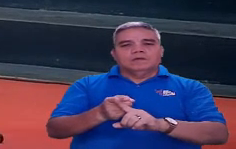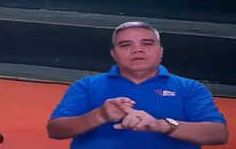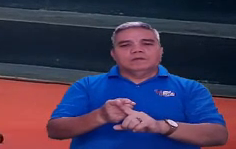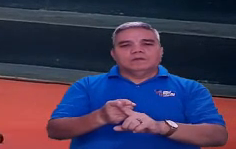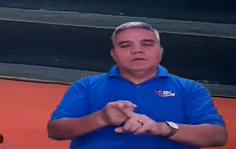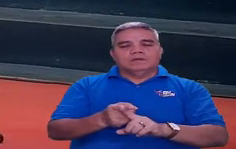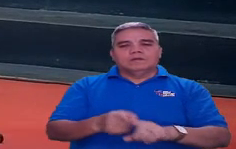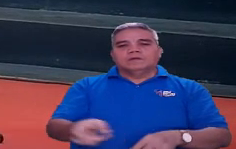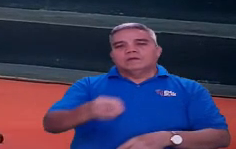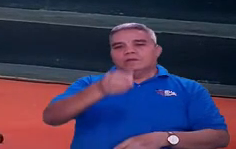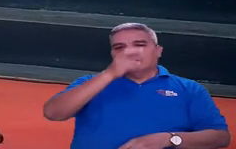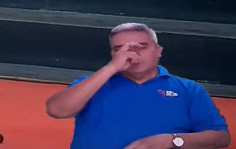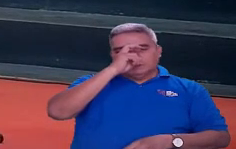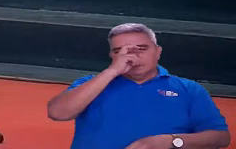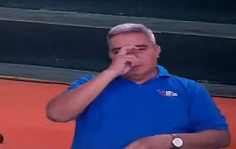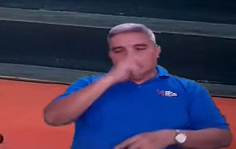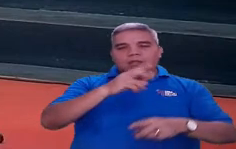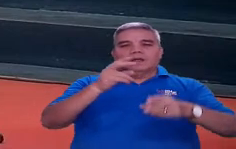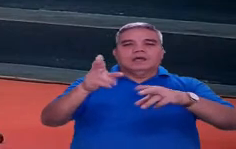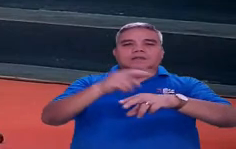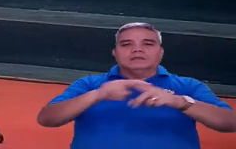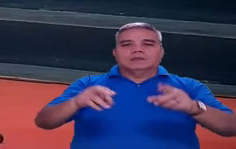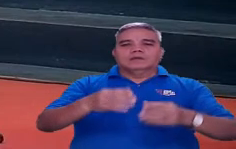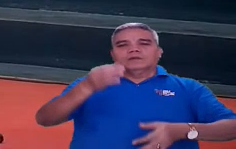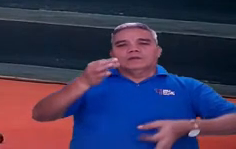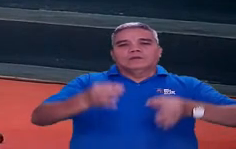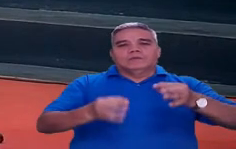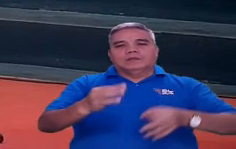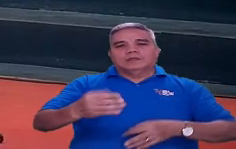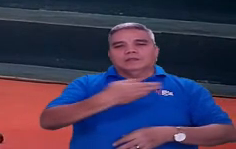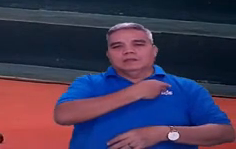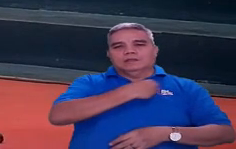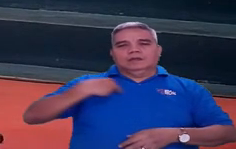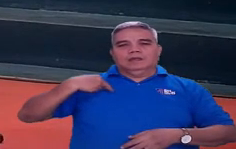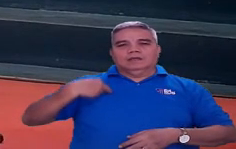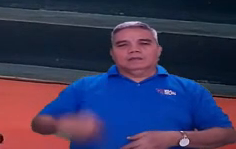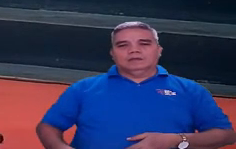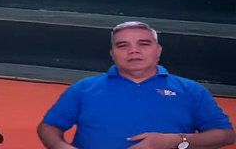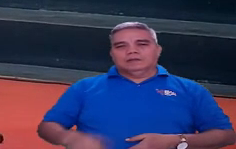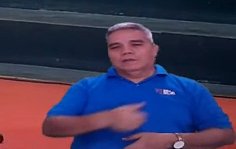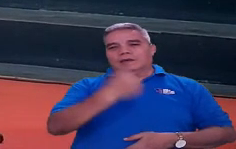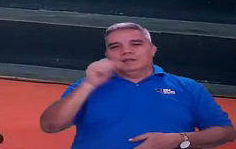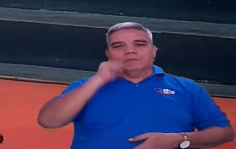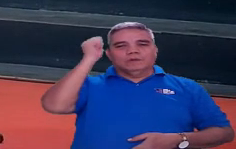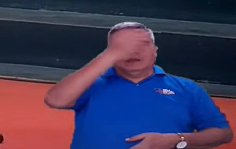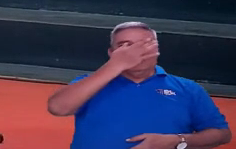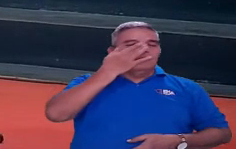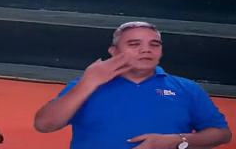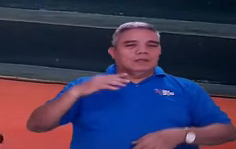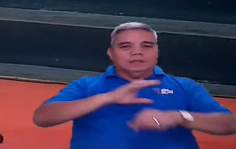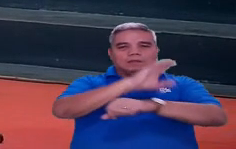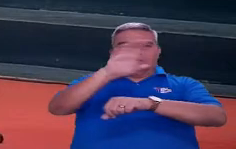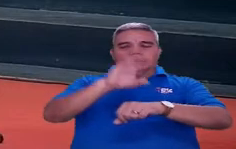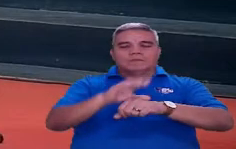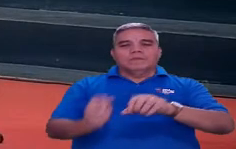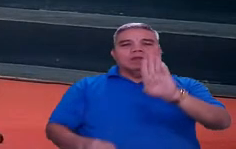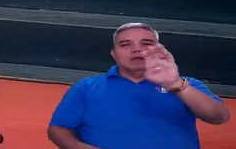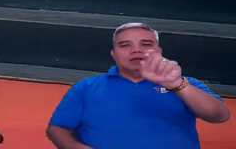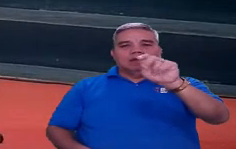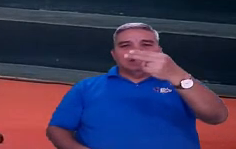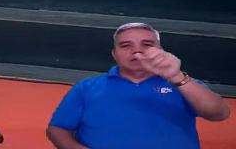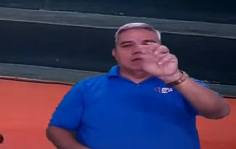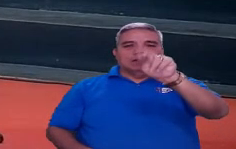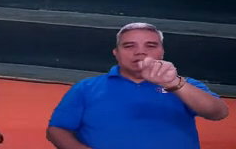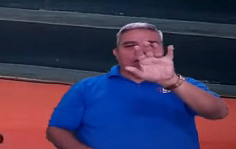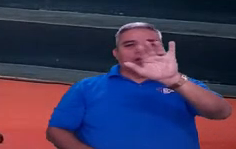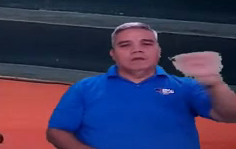Restriction, Restricted Access Nation, which is Laos. I came from Bethany Baptist Church,